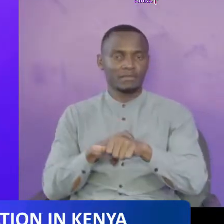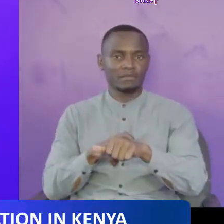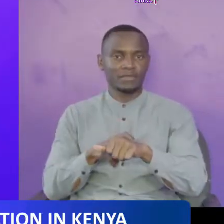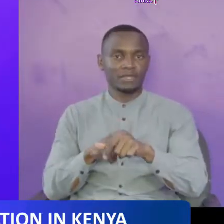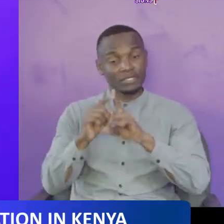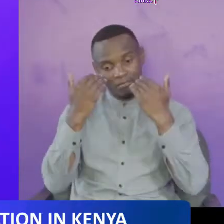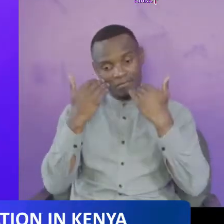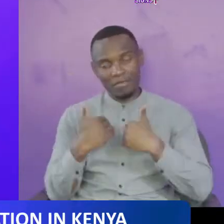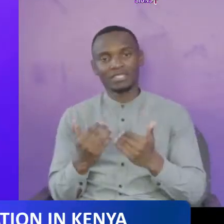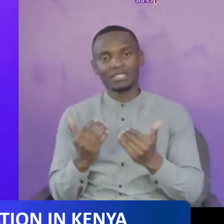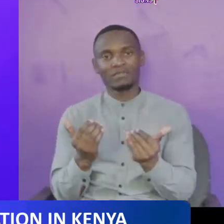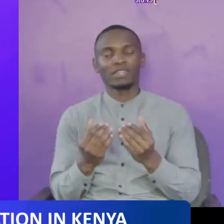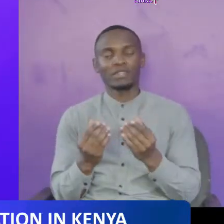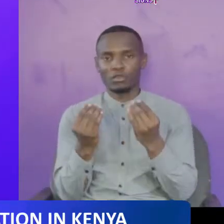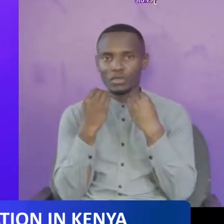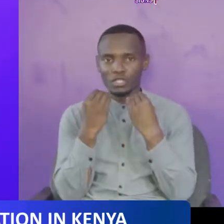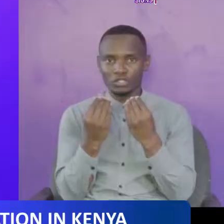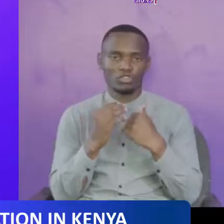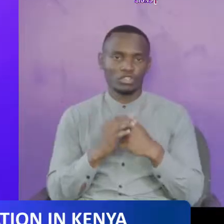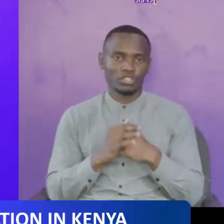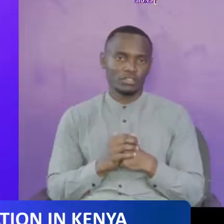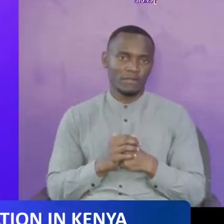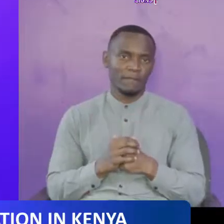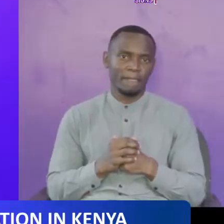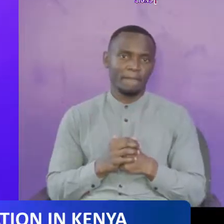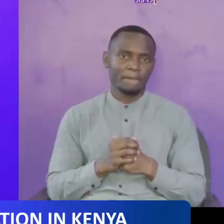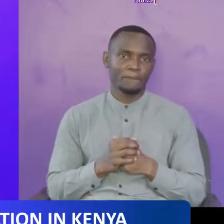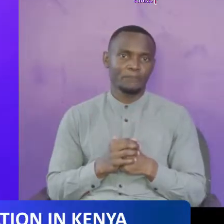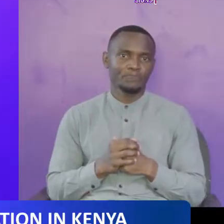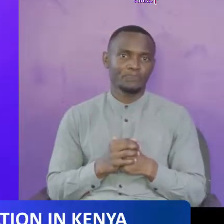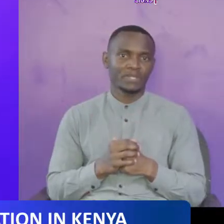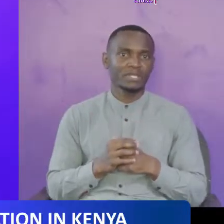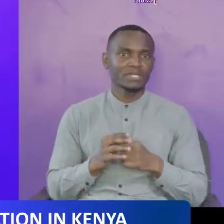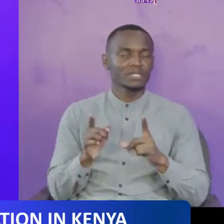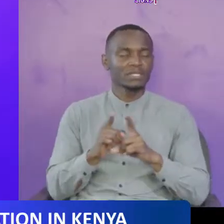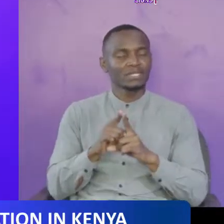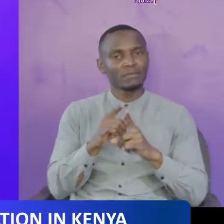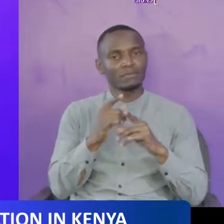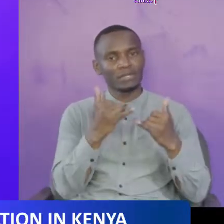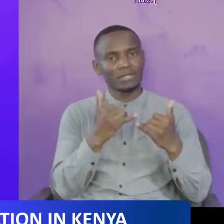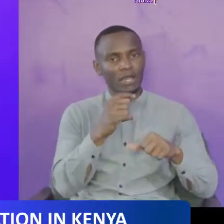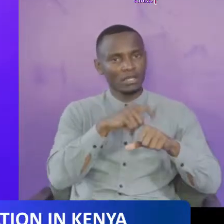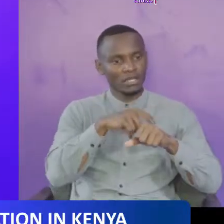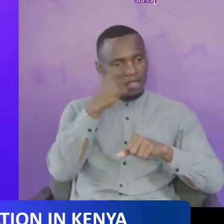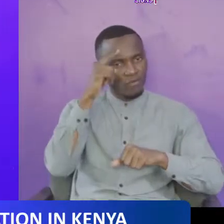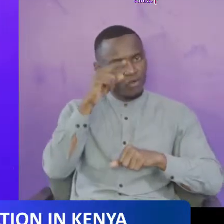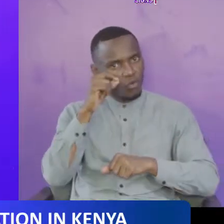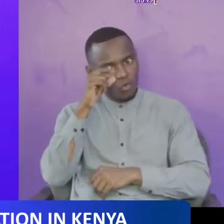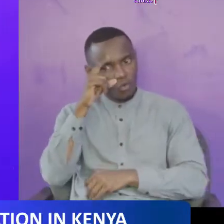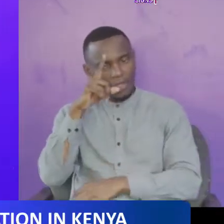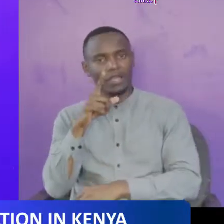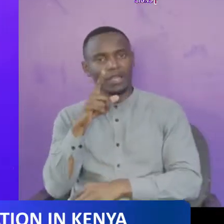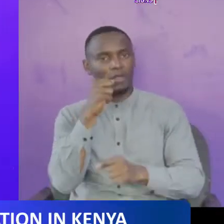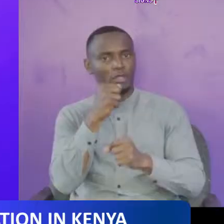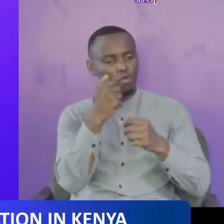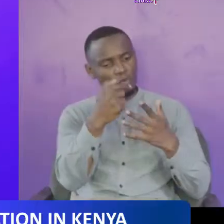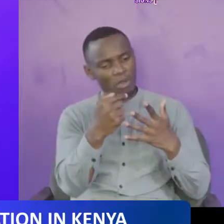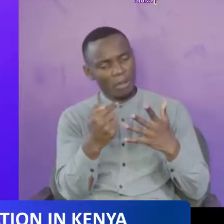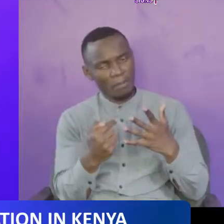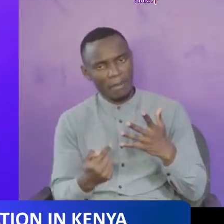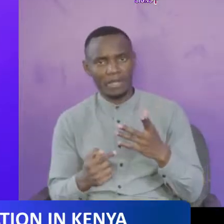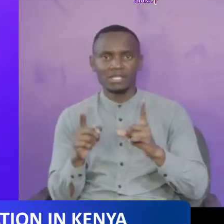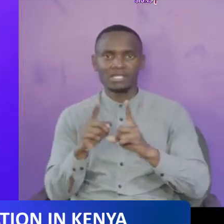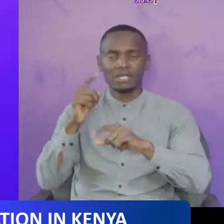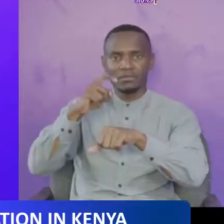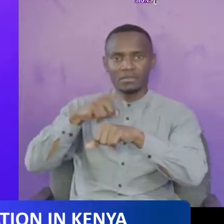taught. But this is wake up time, not sleeping time. You have to wake up and get this done. This is time to do your